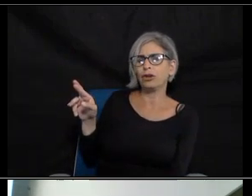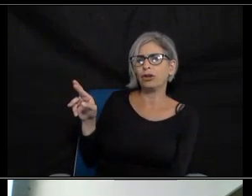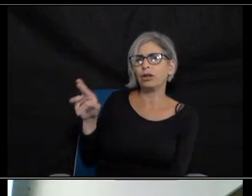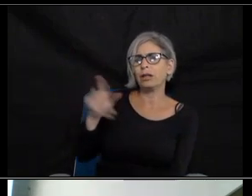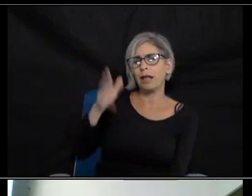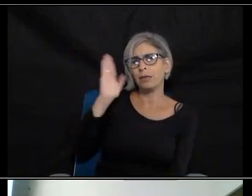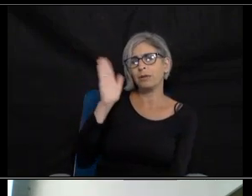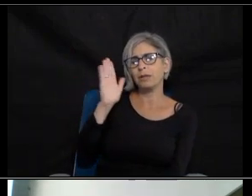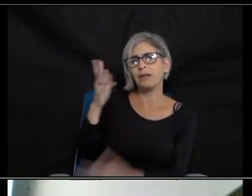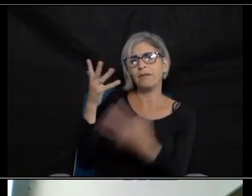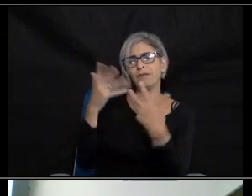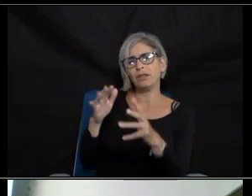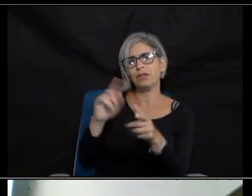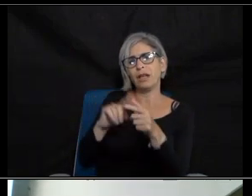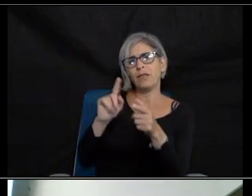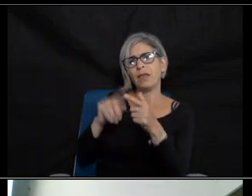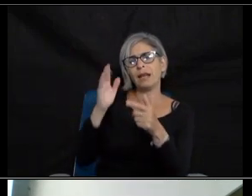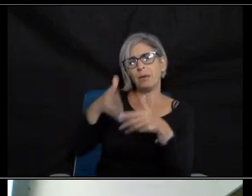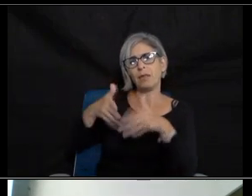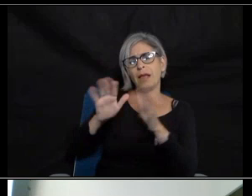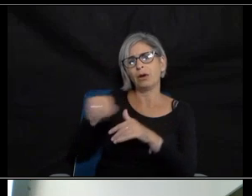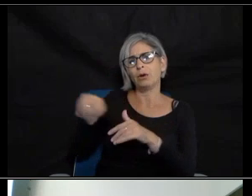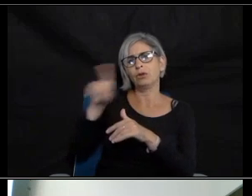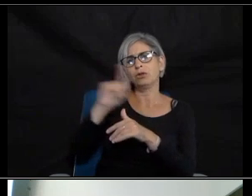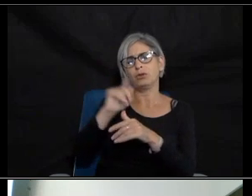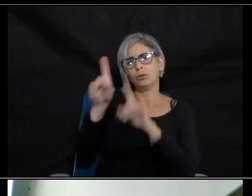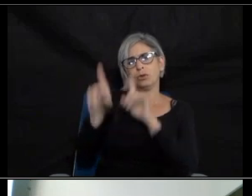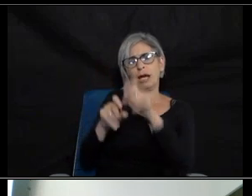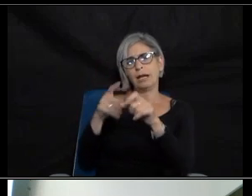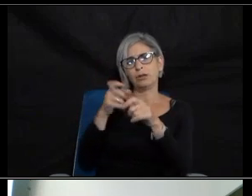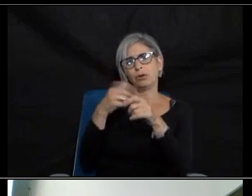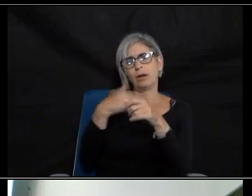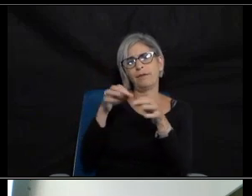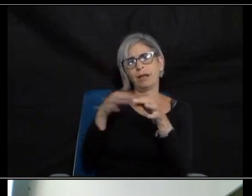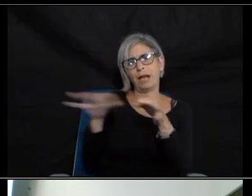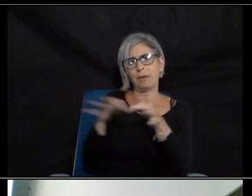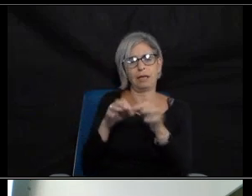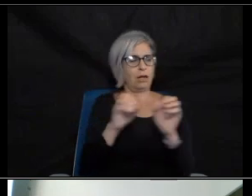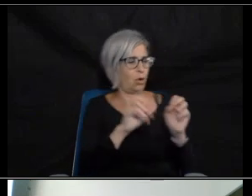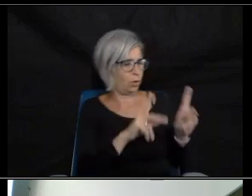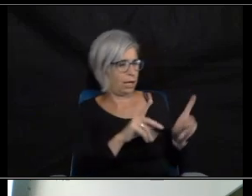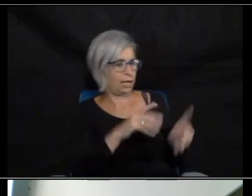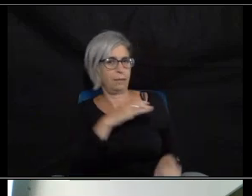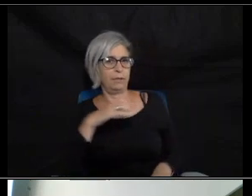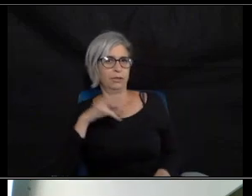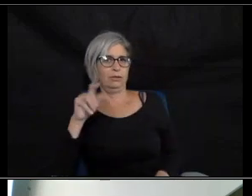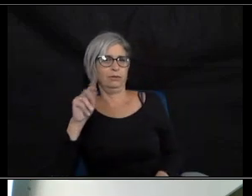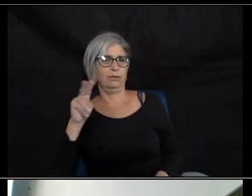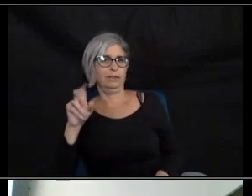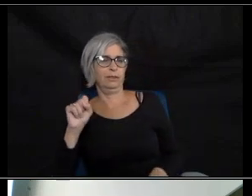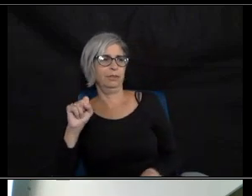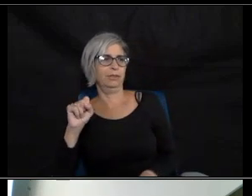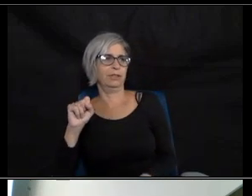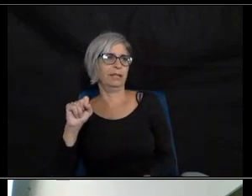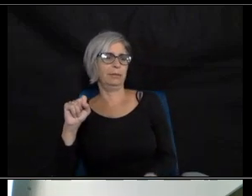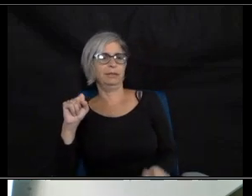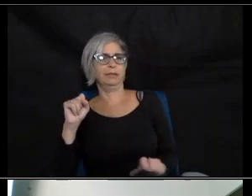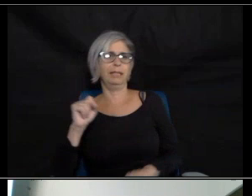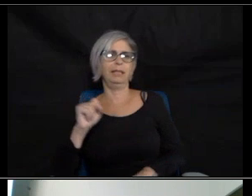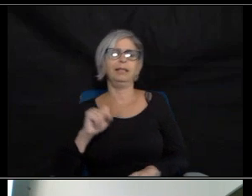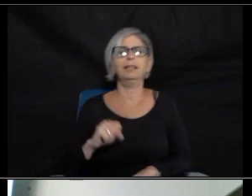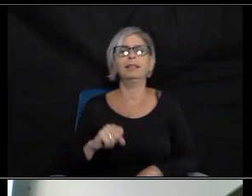presenter finish the slide, and then I'll allow you to ask a question or comment. Okay. Mr. Mark, are you finished? Thank you